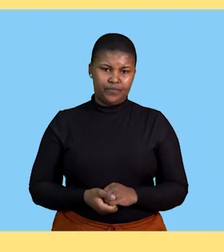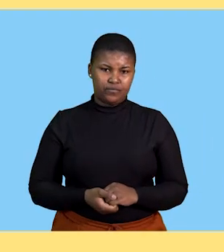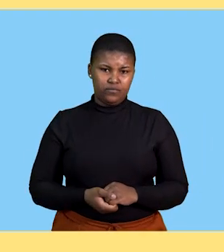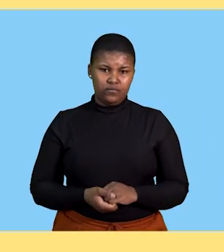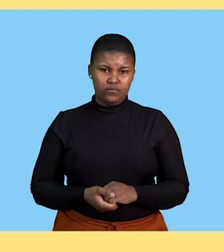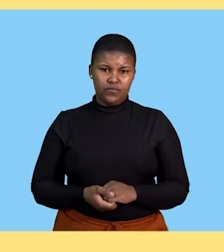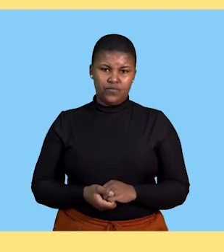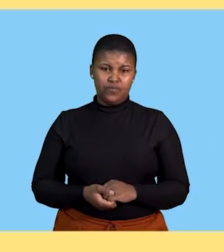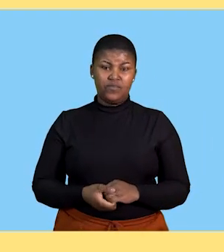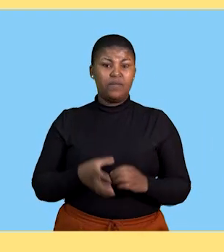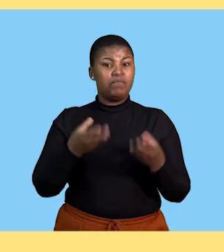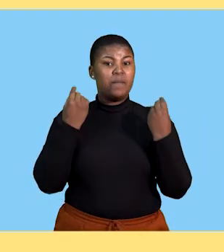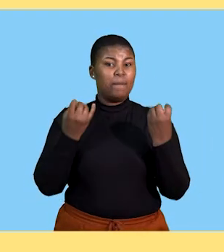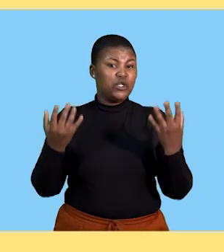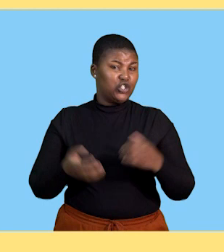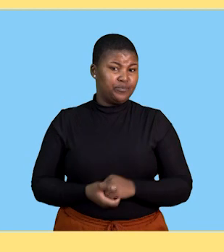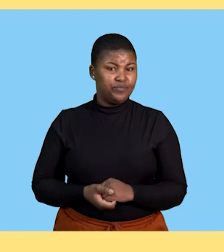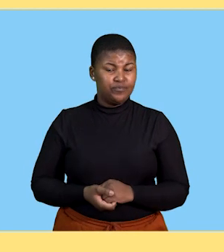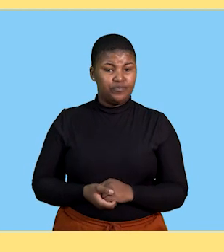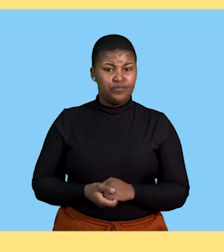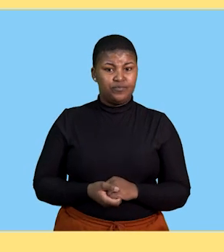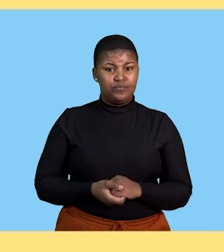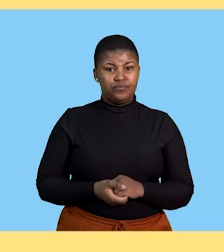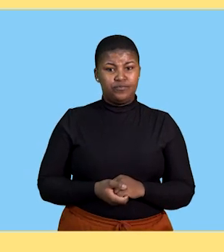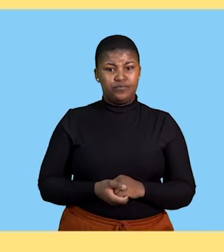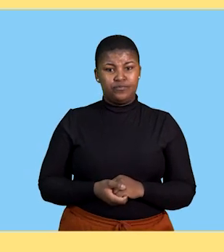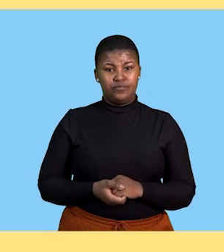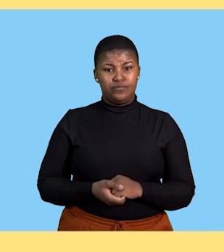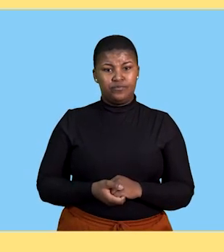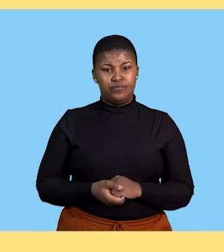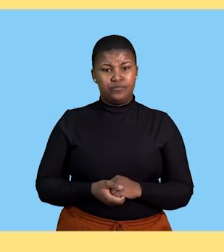22,452. Therefore, it's going to be